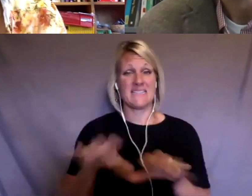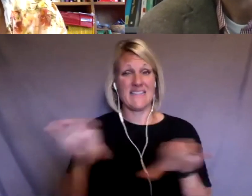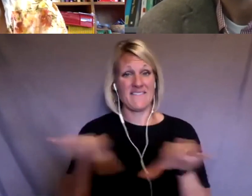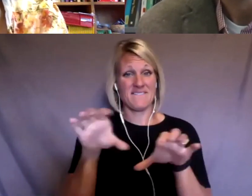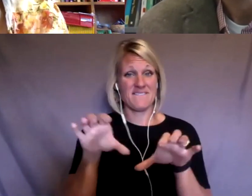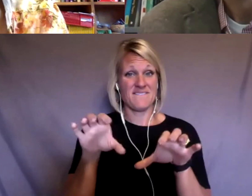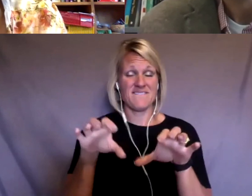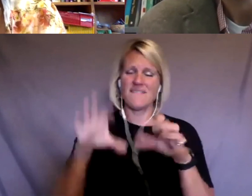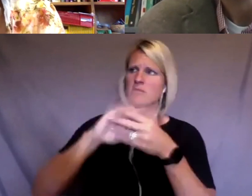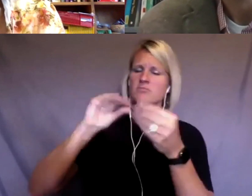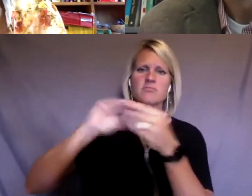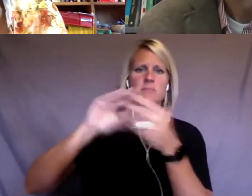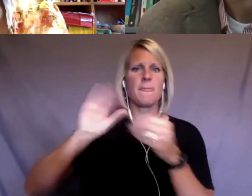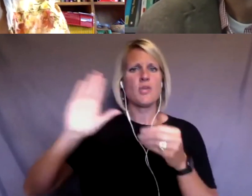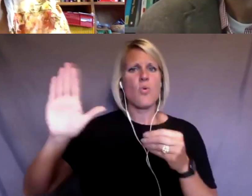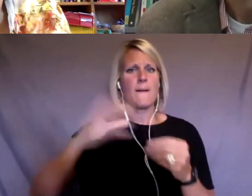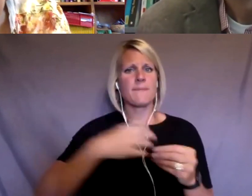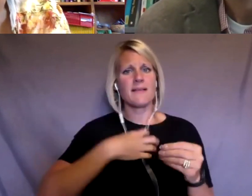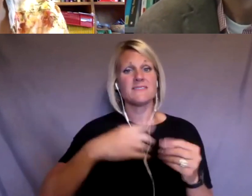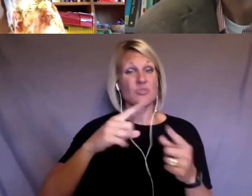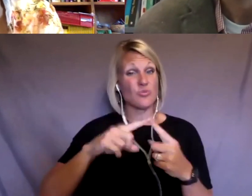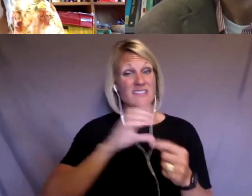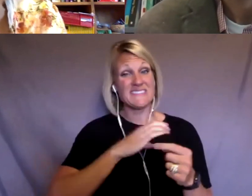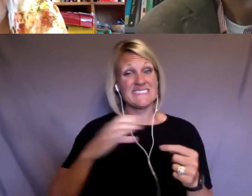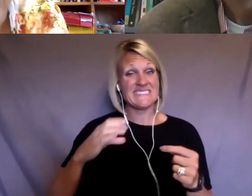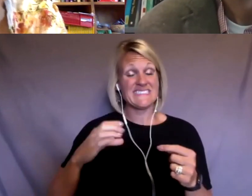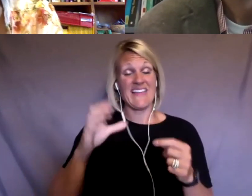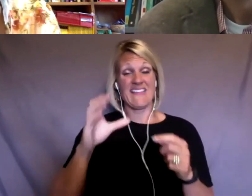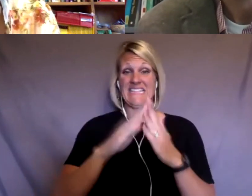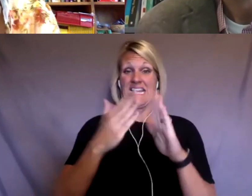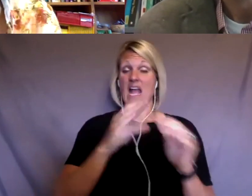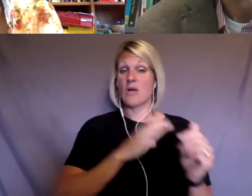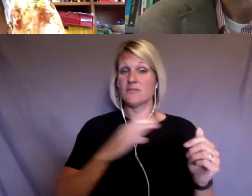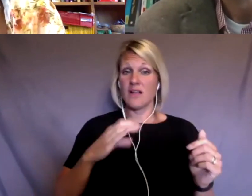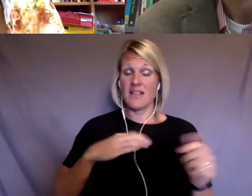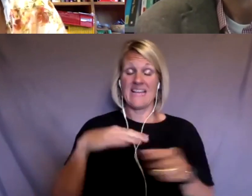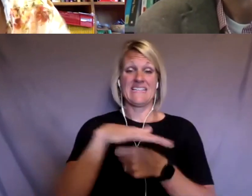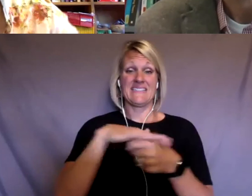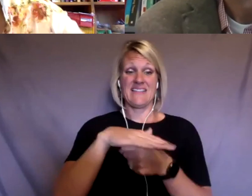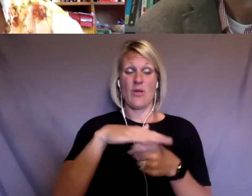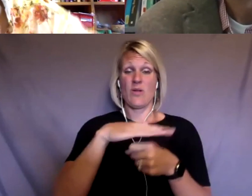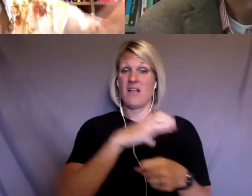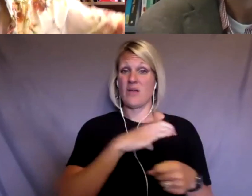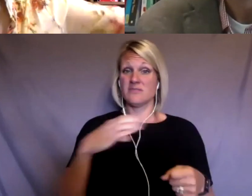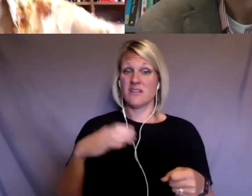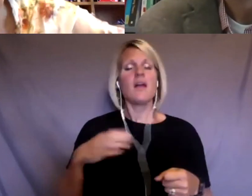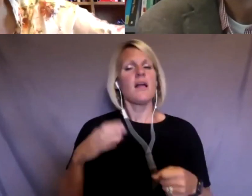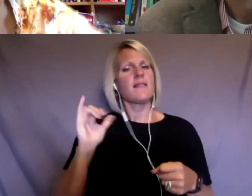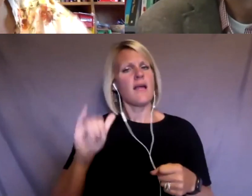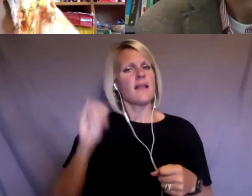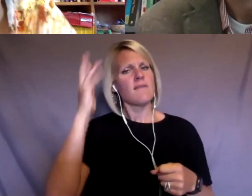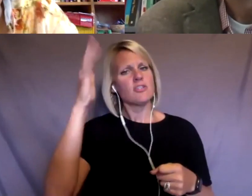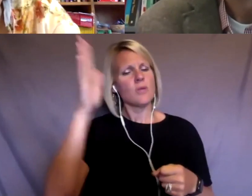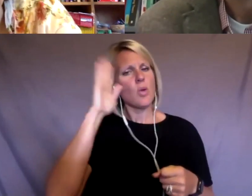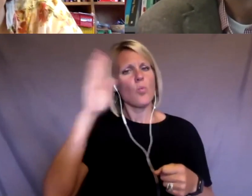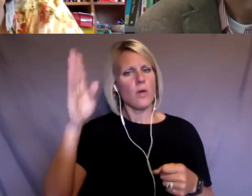your complaints to your city council, to your neighborhood council, and this eventually will come